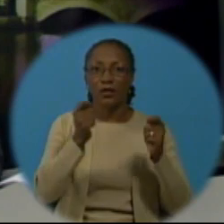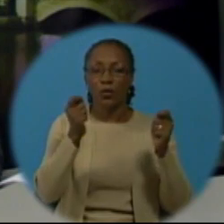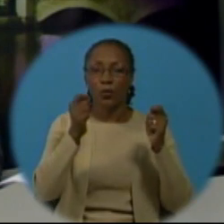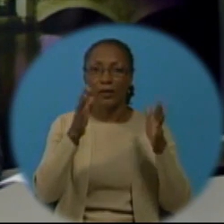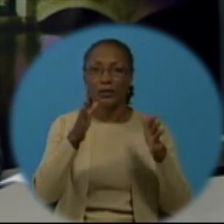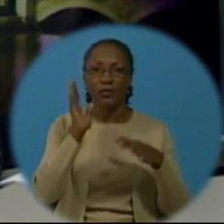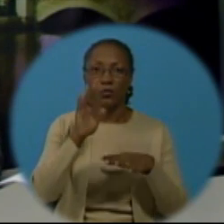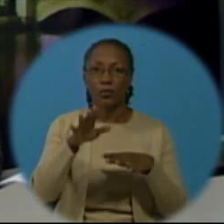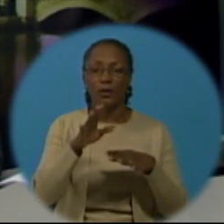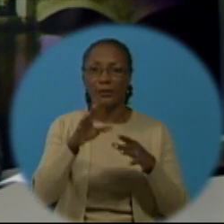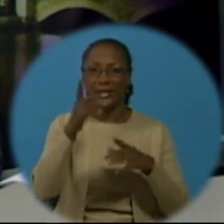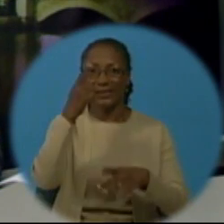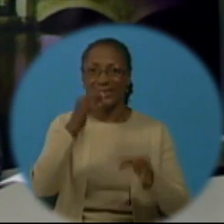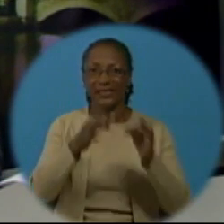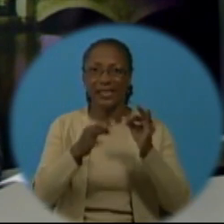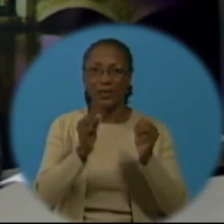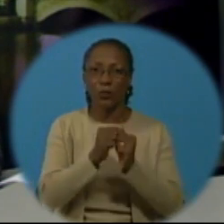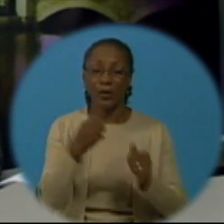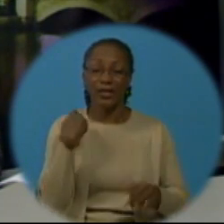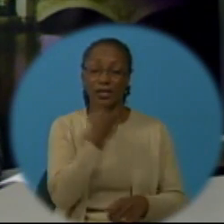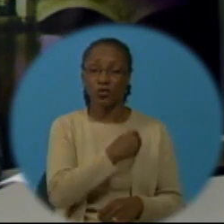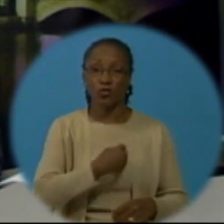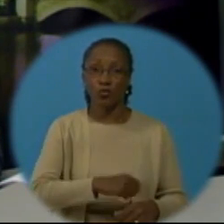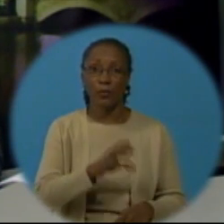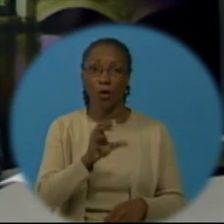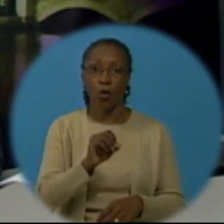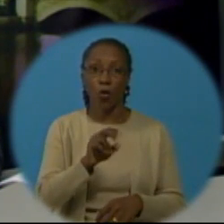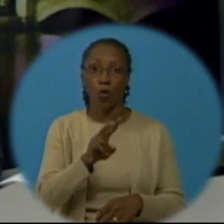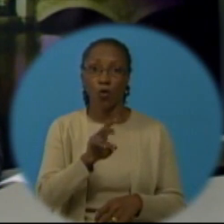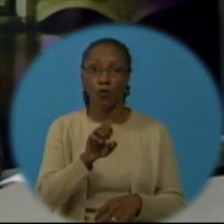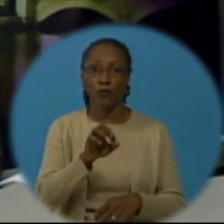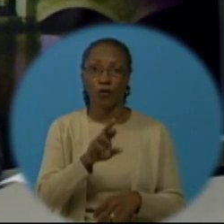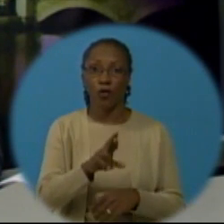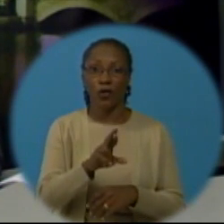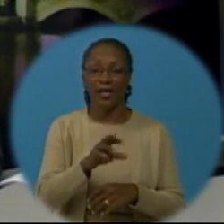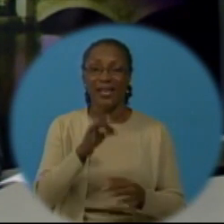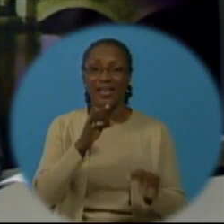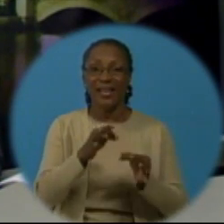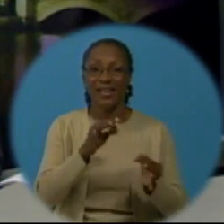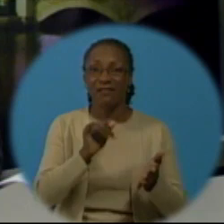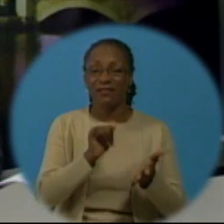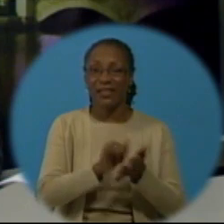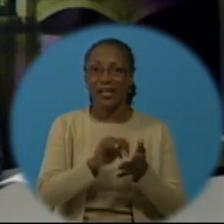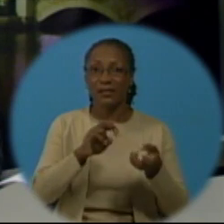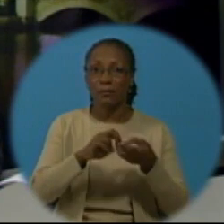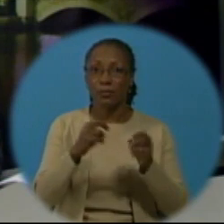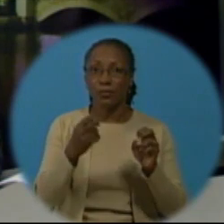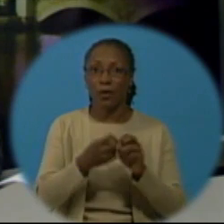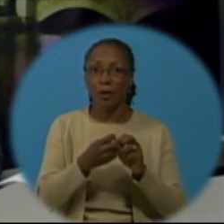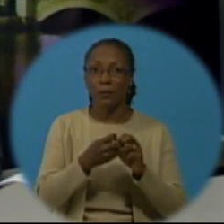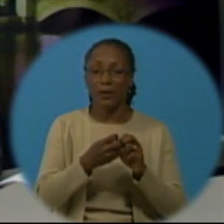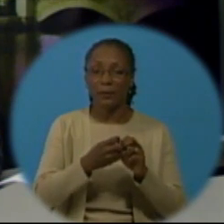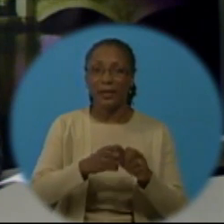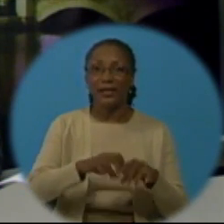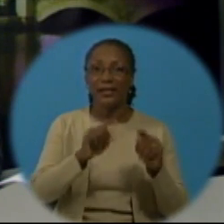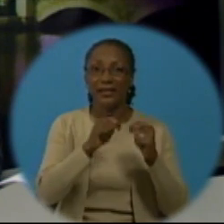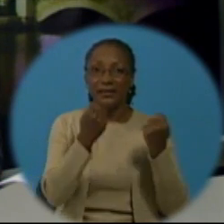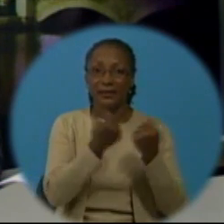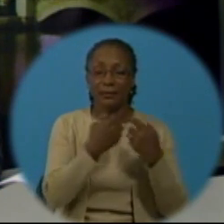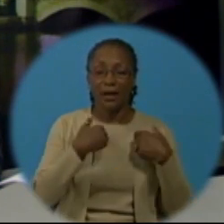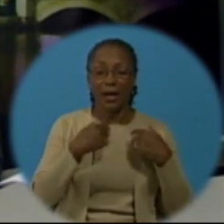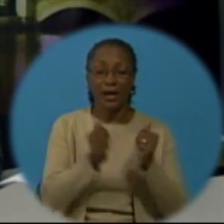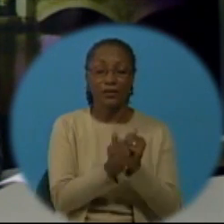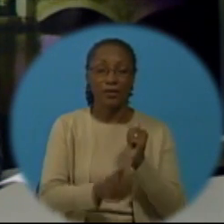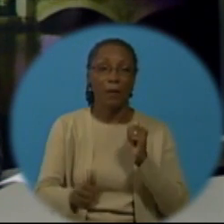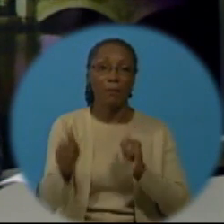via a super-over. Now, if that, too, is ruled out, then the side which finished the league stage with the most wins, in that case it will be